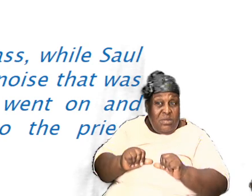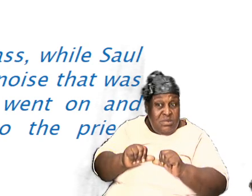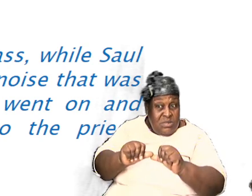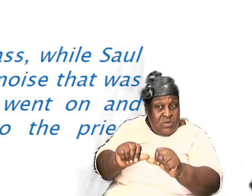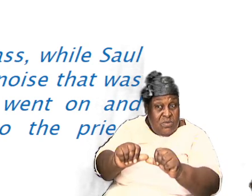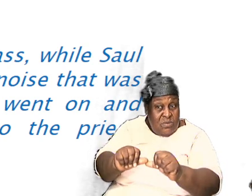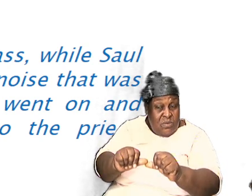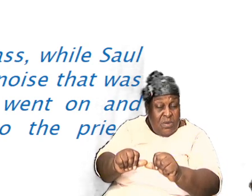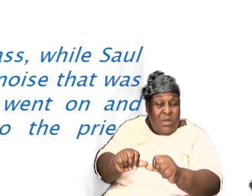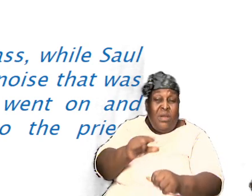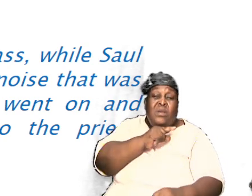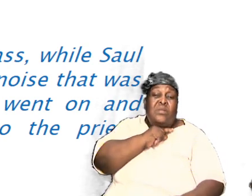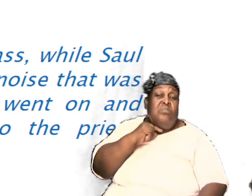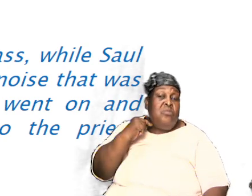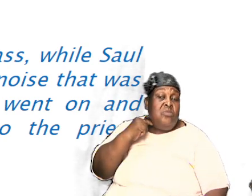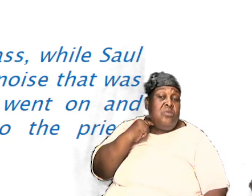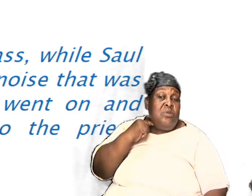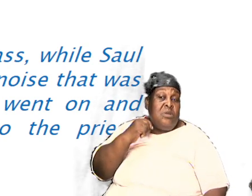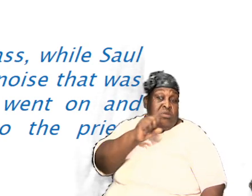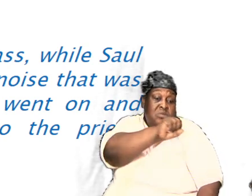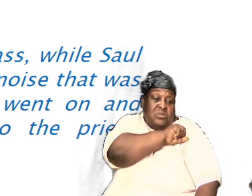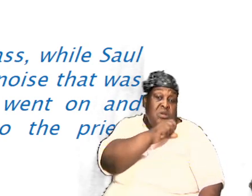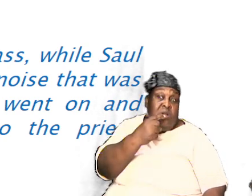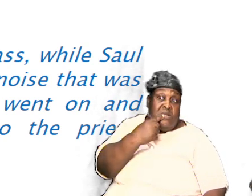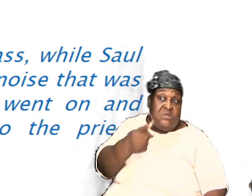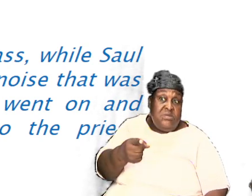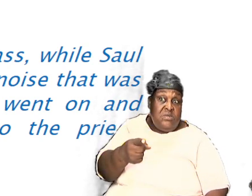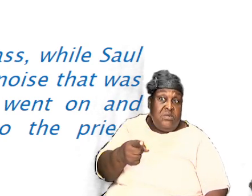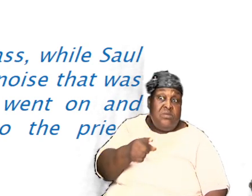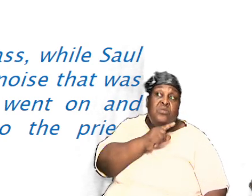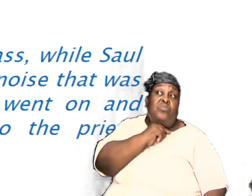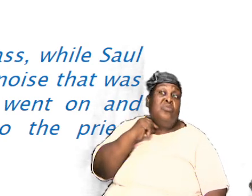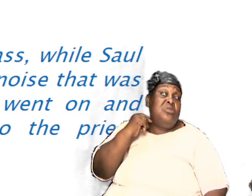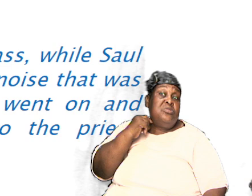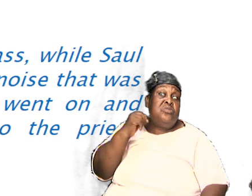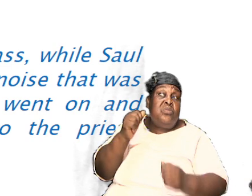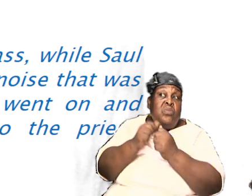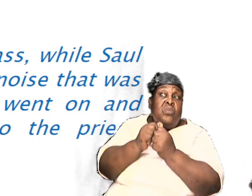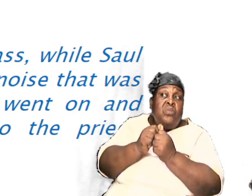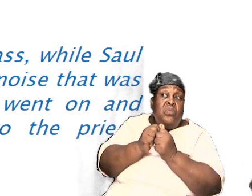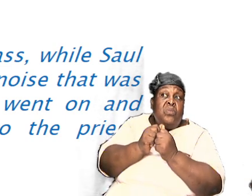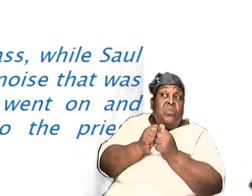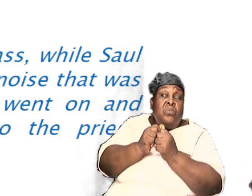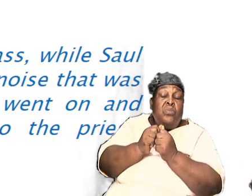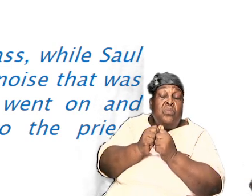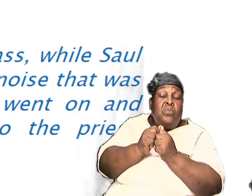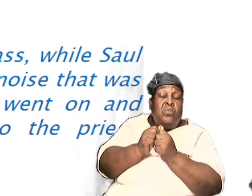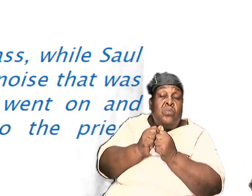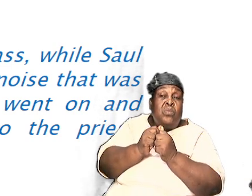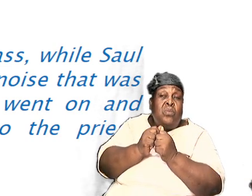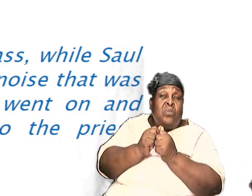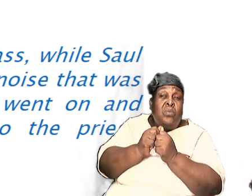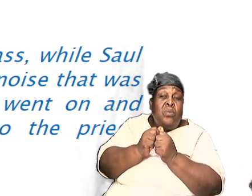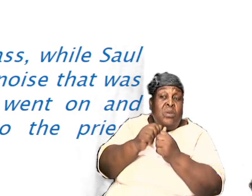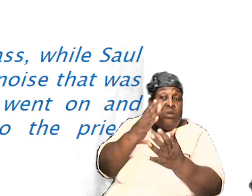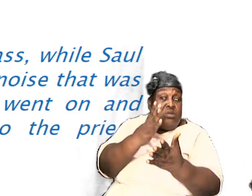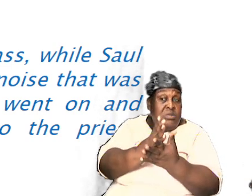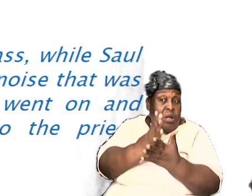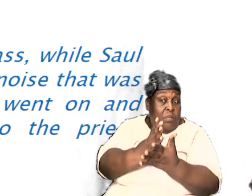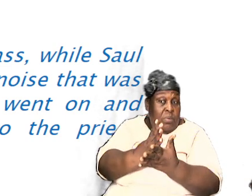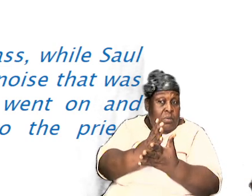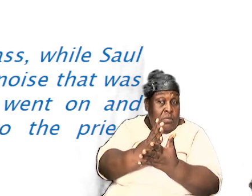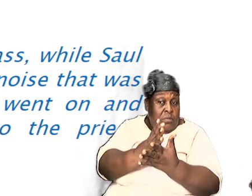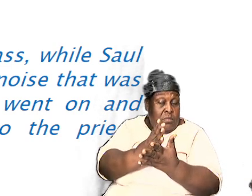and increased. And Paul said unto the priest, withdraw thine hand.